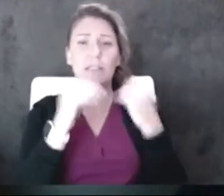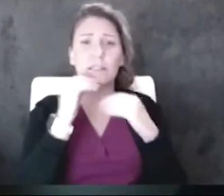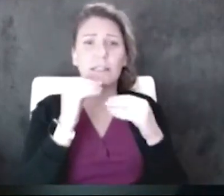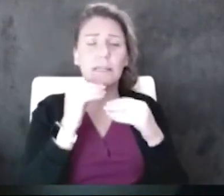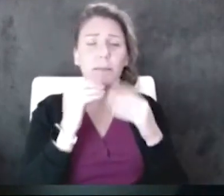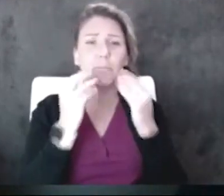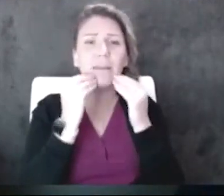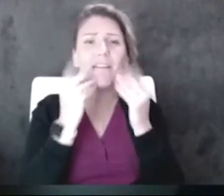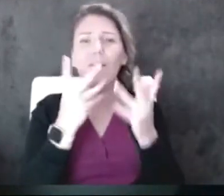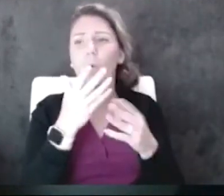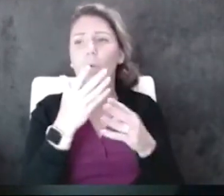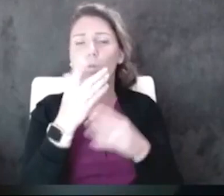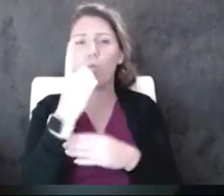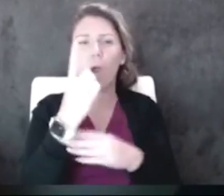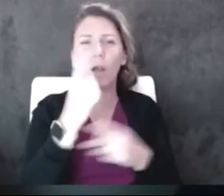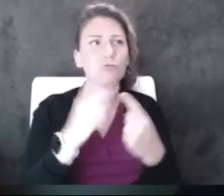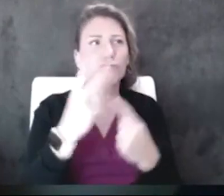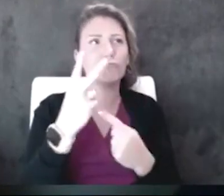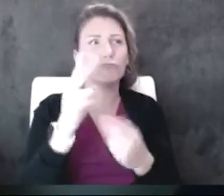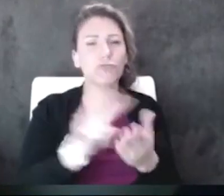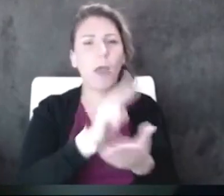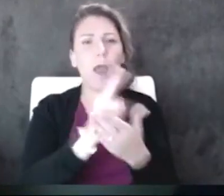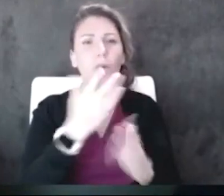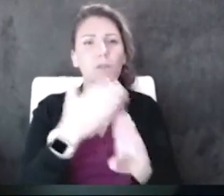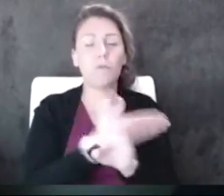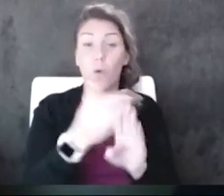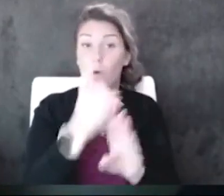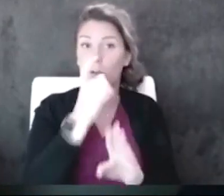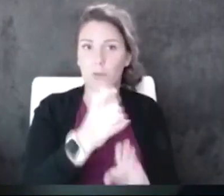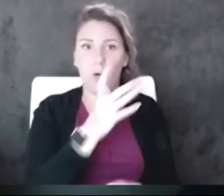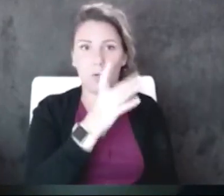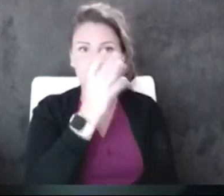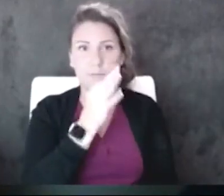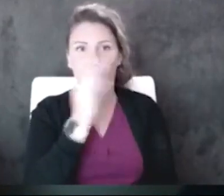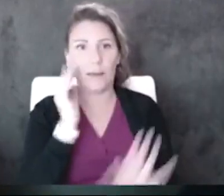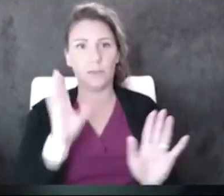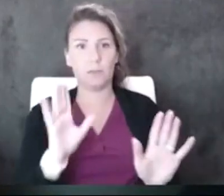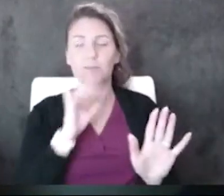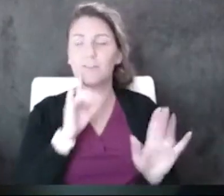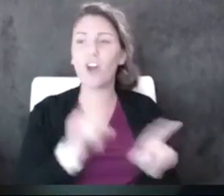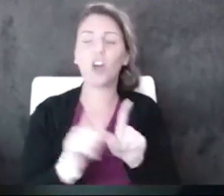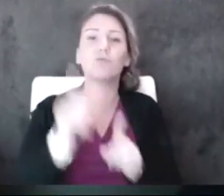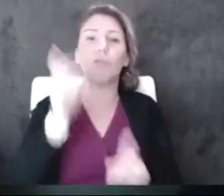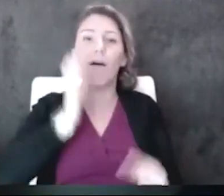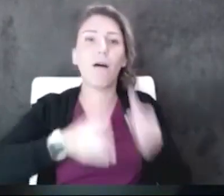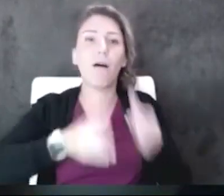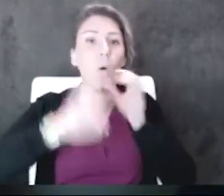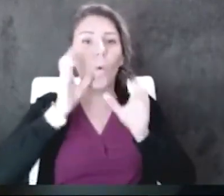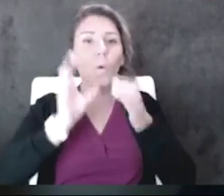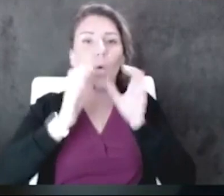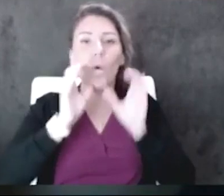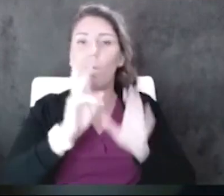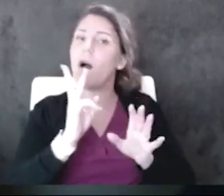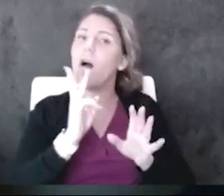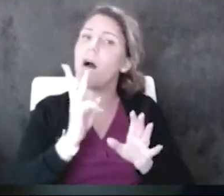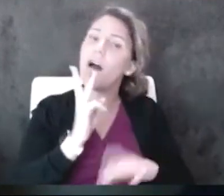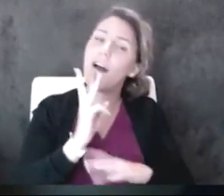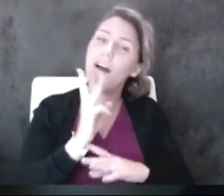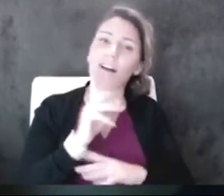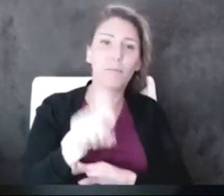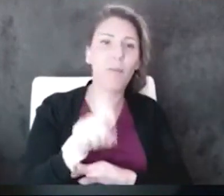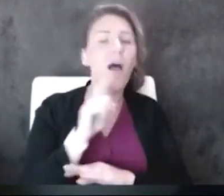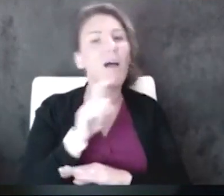2 hours before you come in and donate. Don't fast. Also, hydrate. So you want to be drinking lots of water before you come